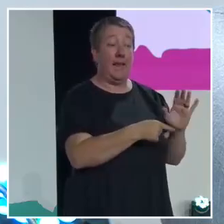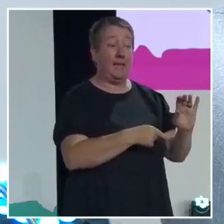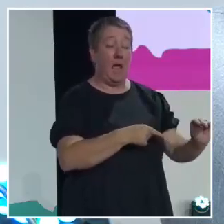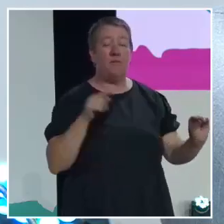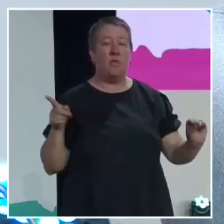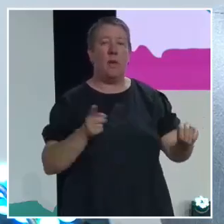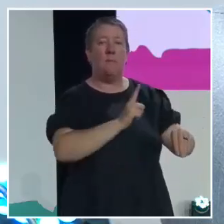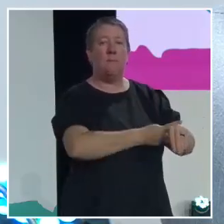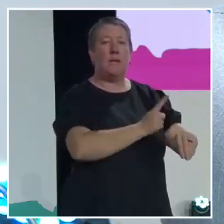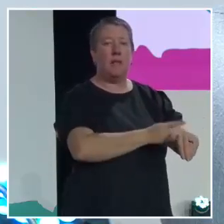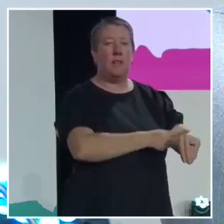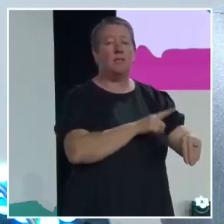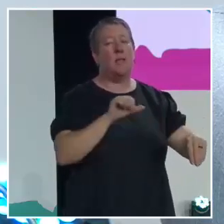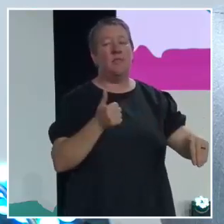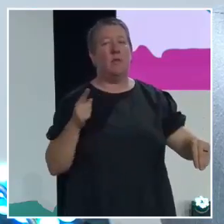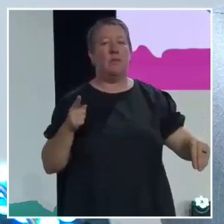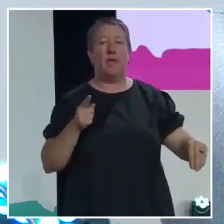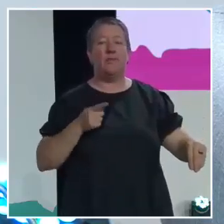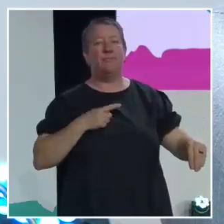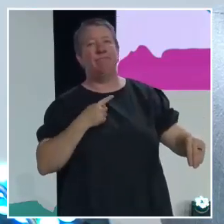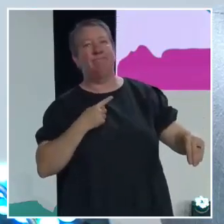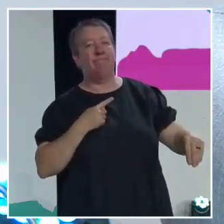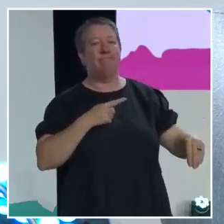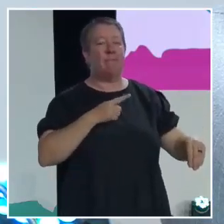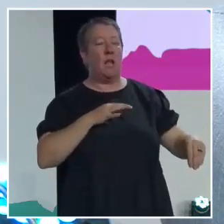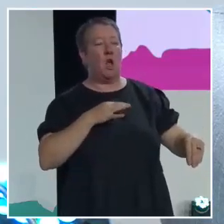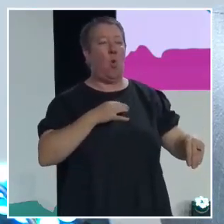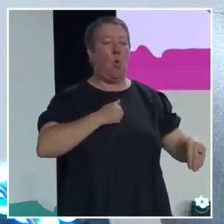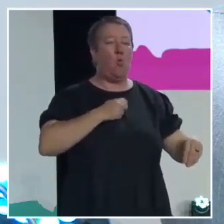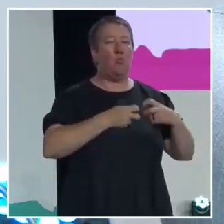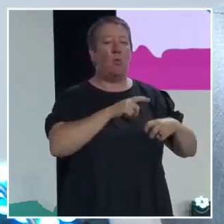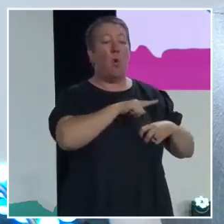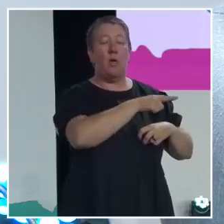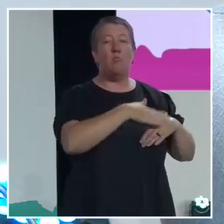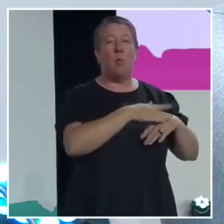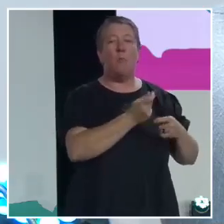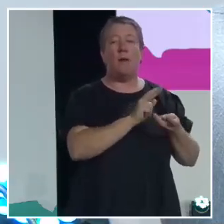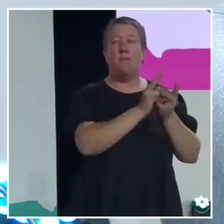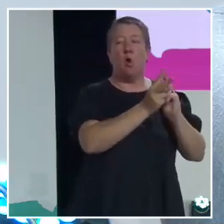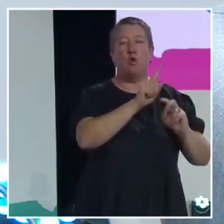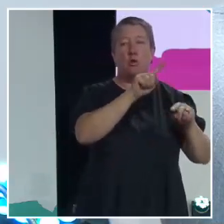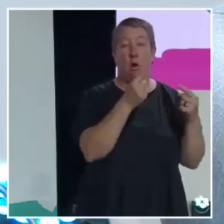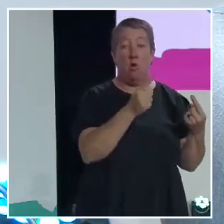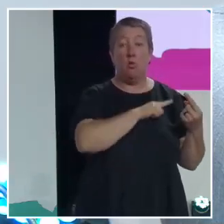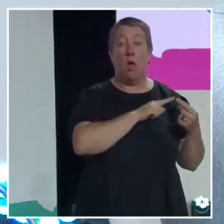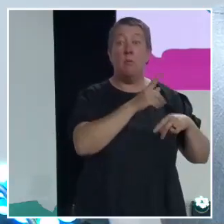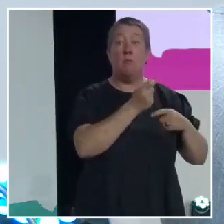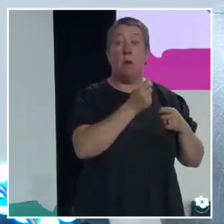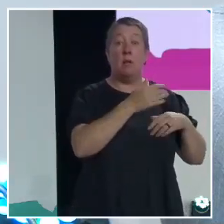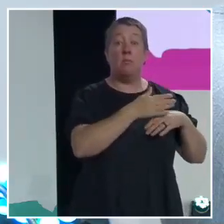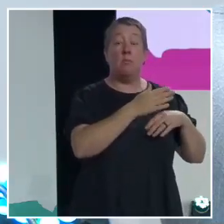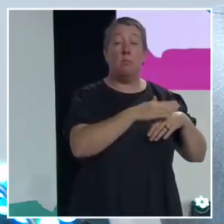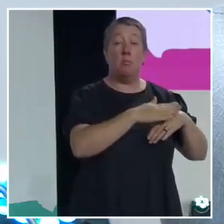this self-fulfilling problem because they can't borrow more money. Yep. Because if they do, then their credit rating goes down. They